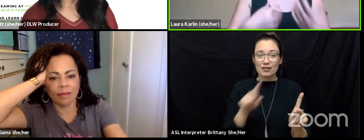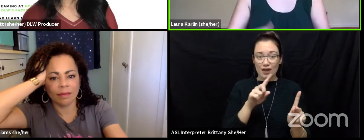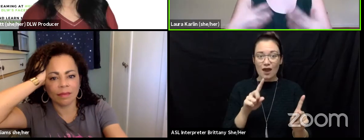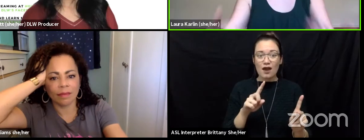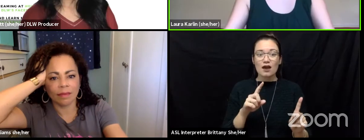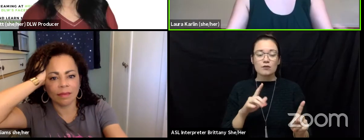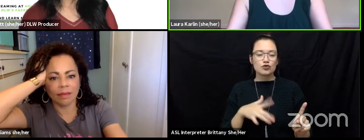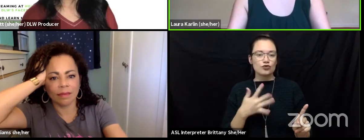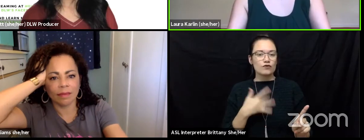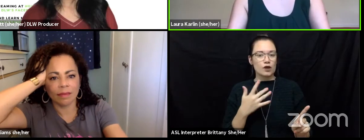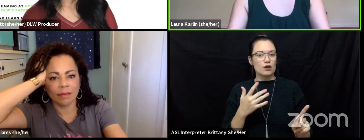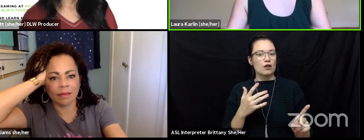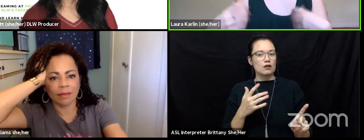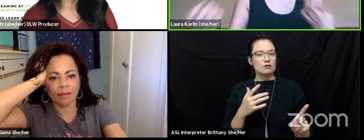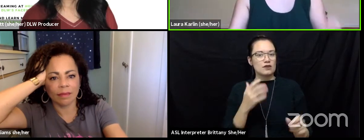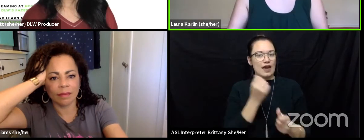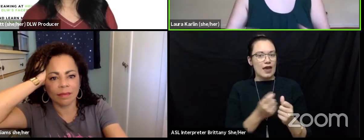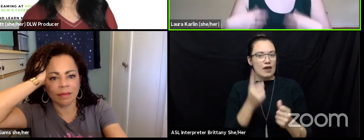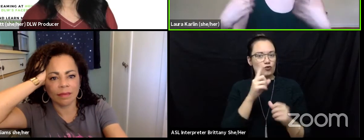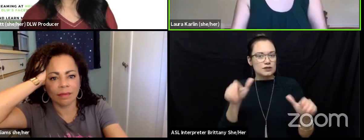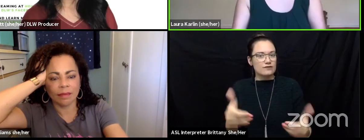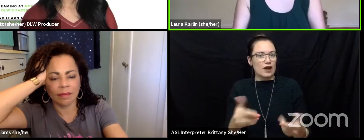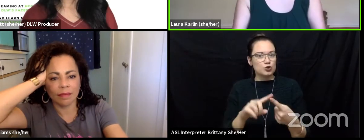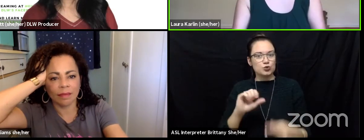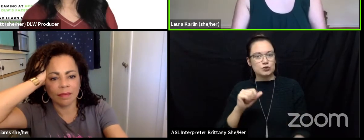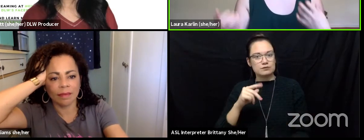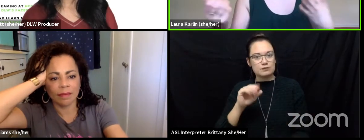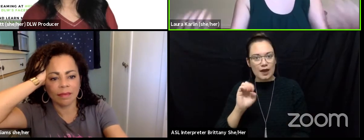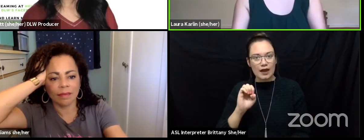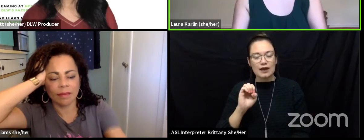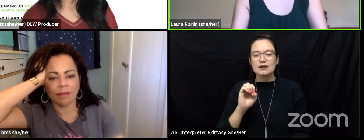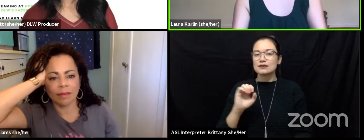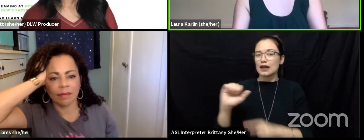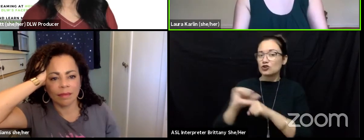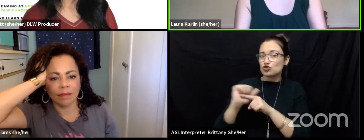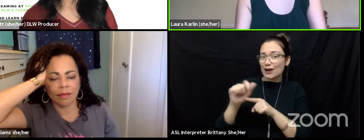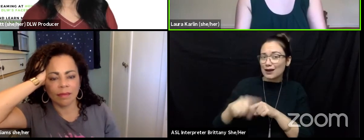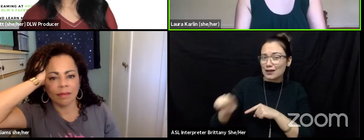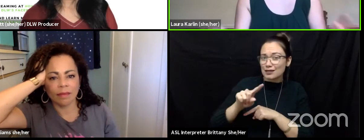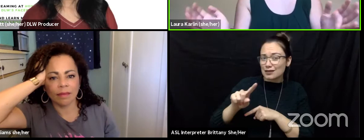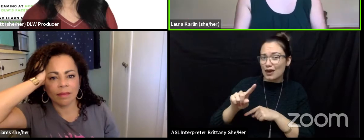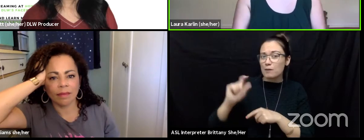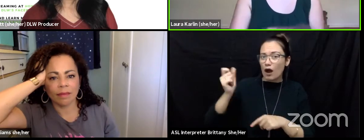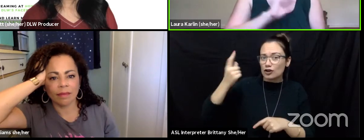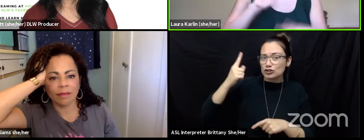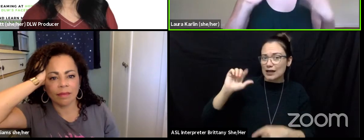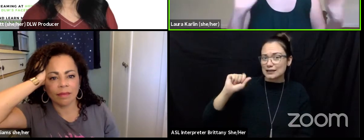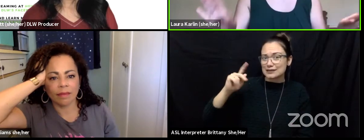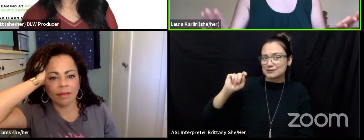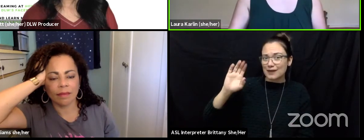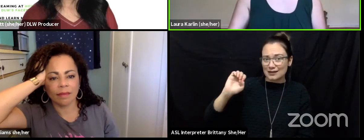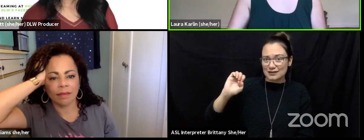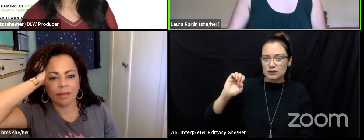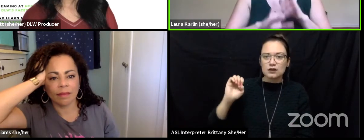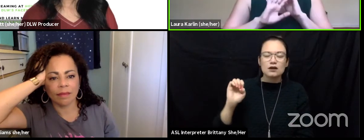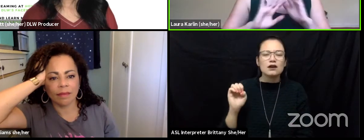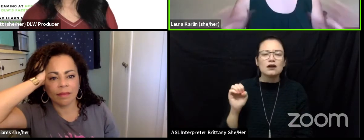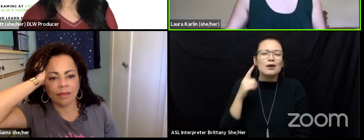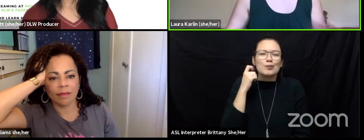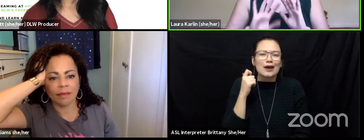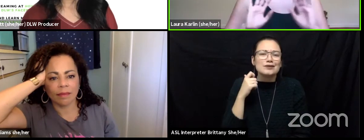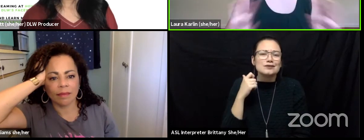like they're invited into the space, and training them or giving them resources to get into that space. Because once they're there, we're all teaching artists,